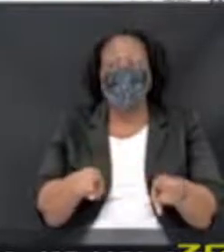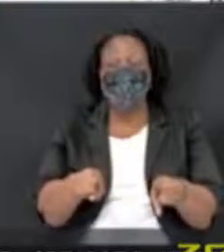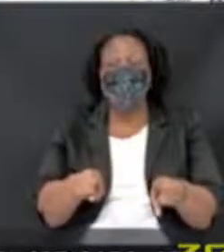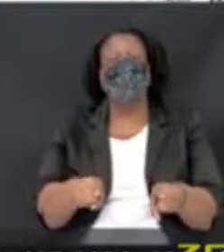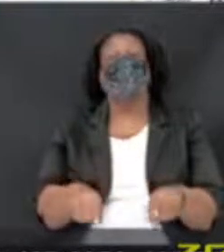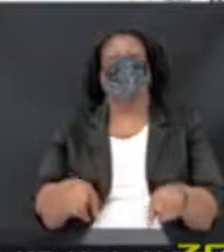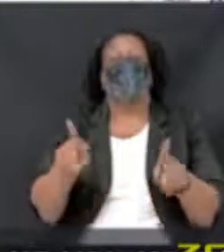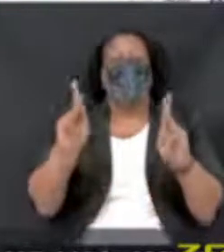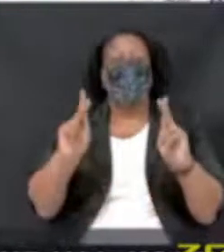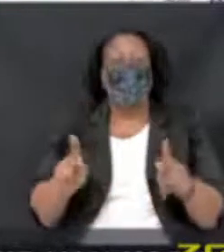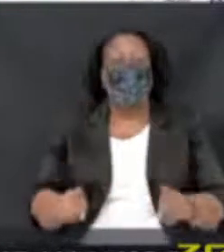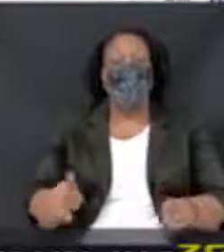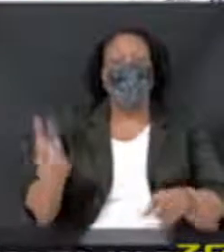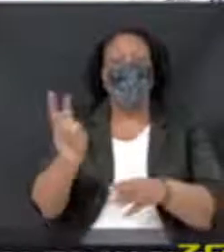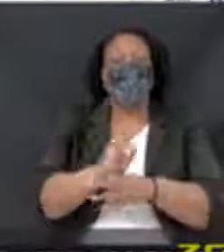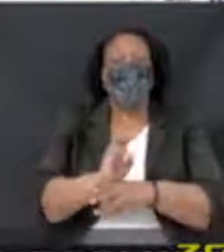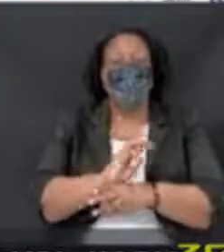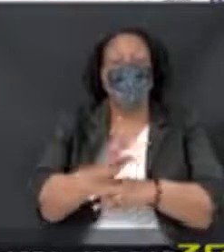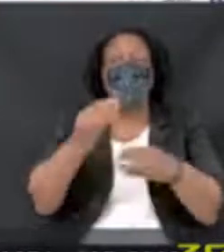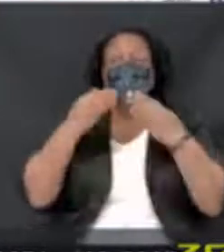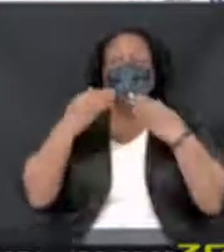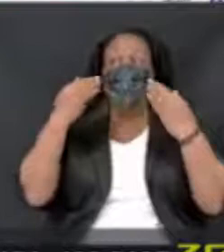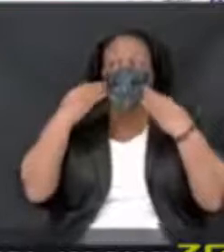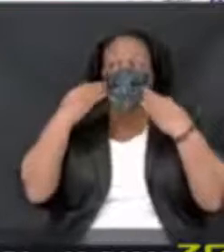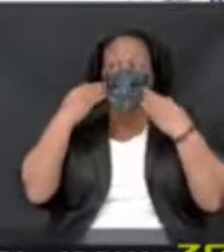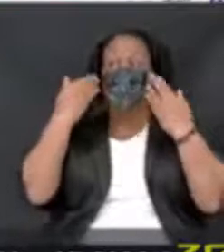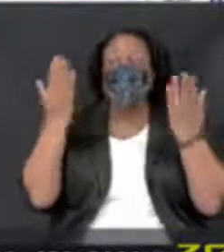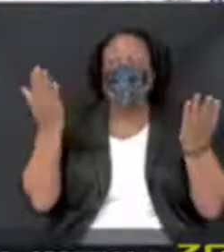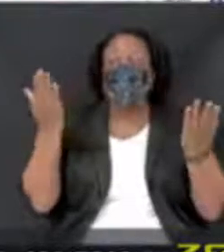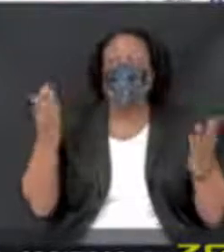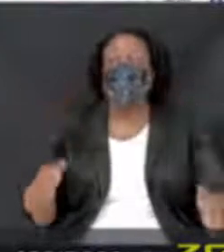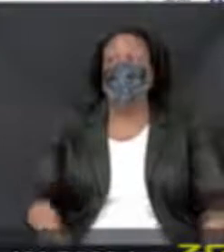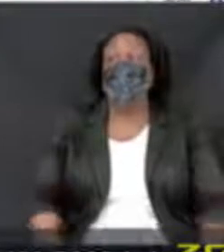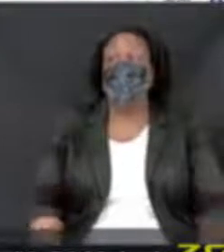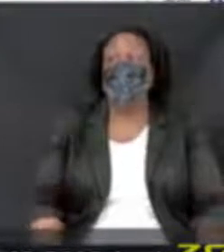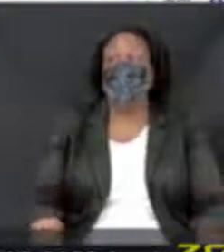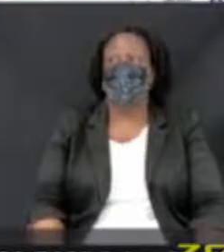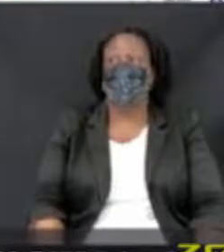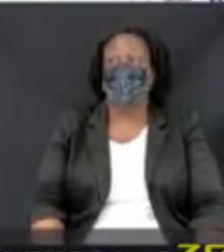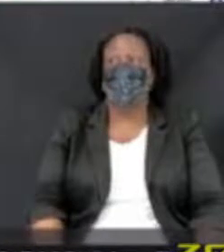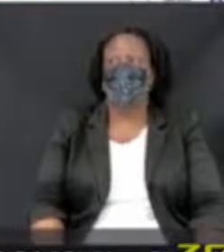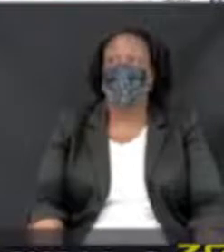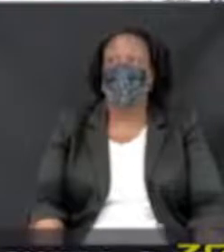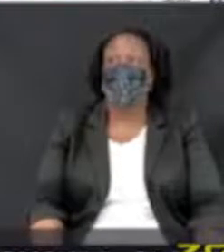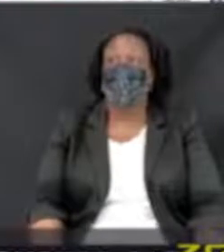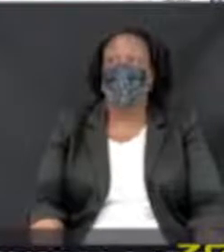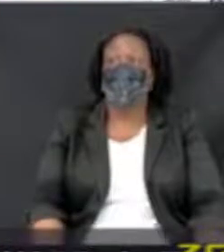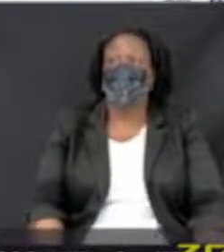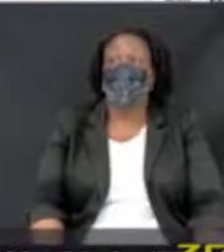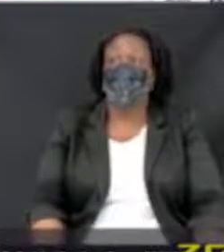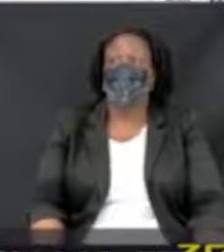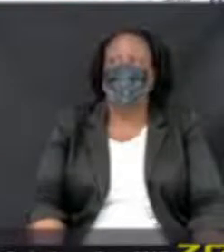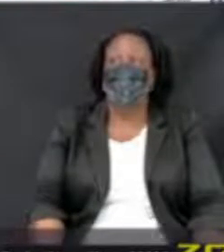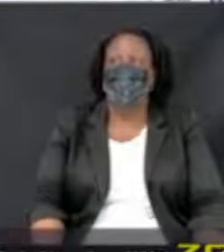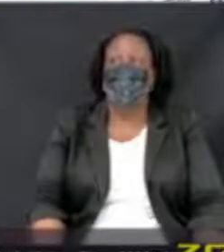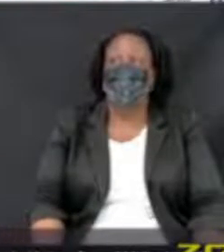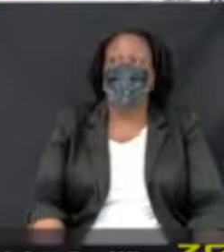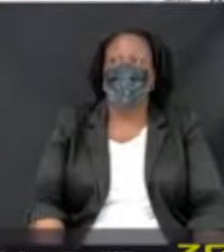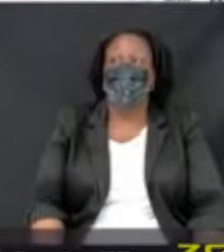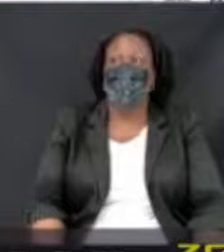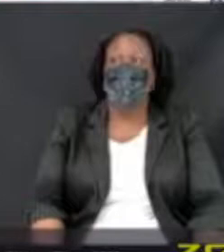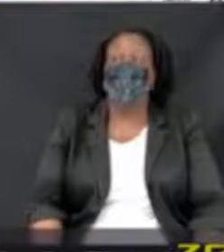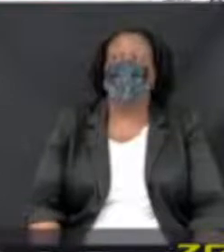mask, hand sanitizing, etc. I can tell you, for example, when I go to the hospital, sometimes I get frustrated because I'm going into the hospital with